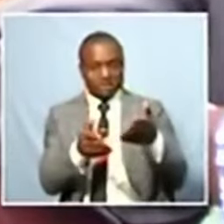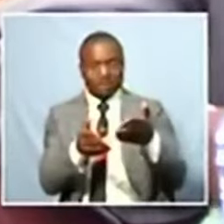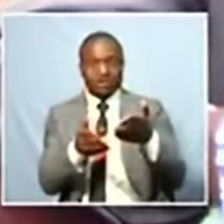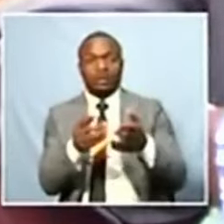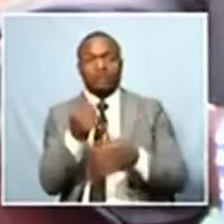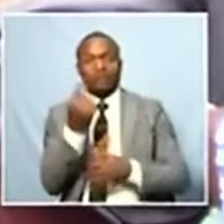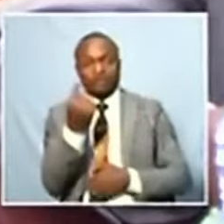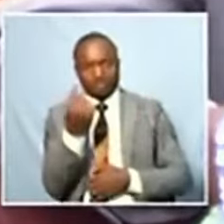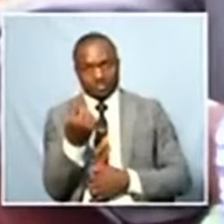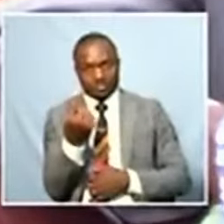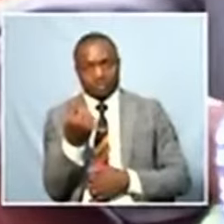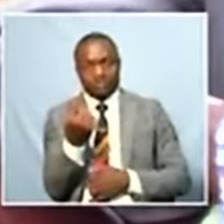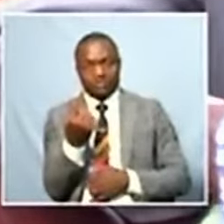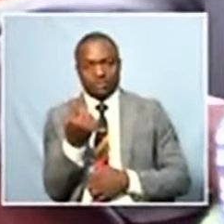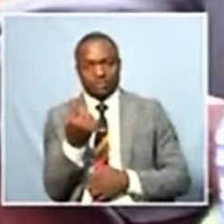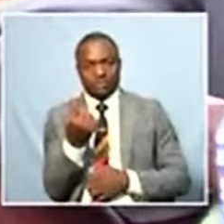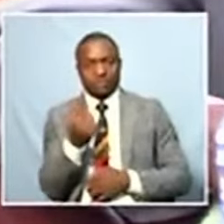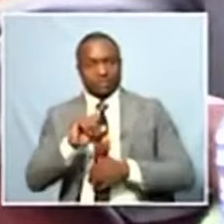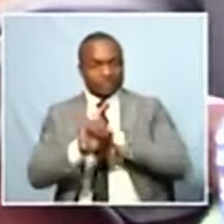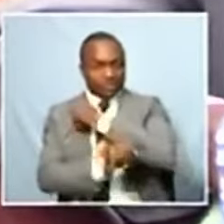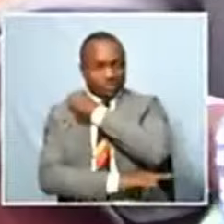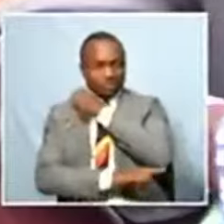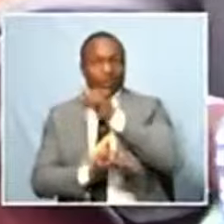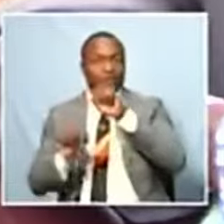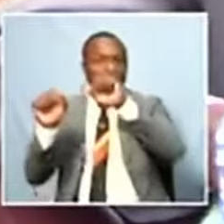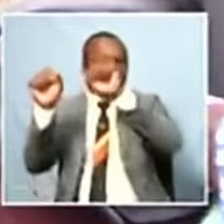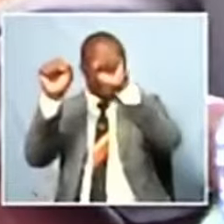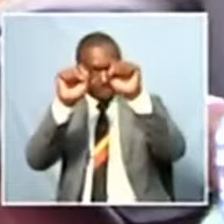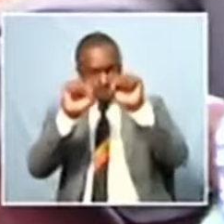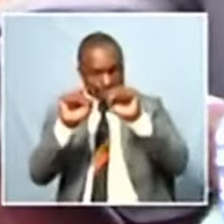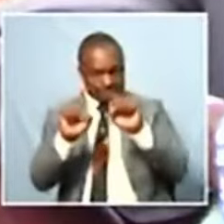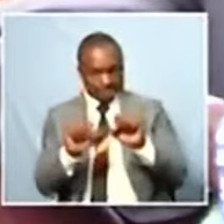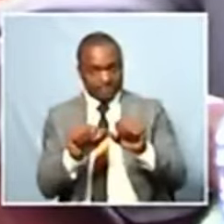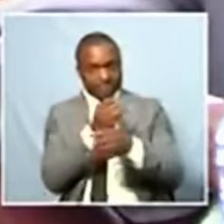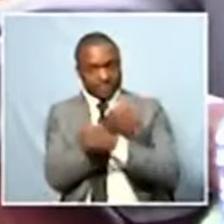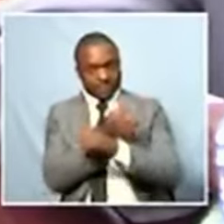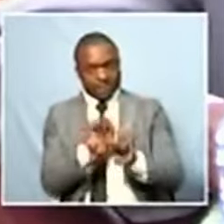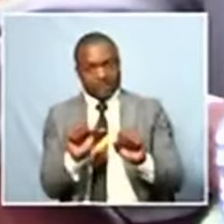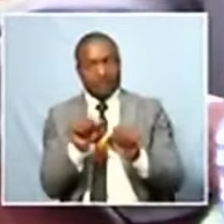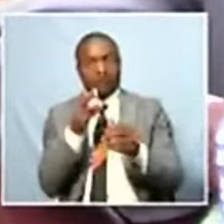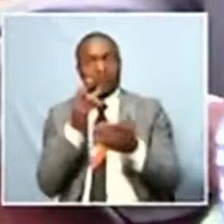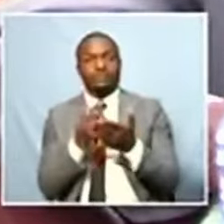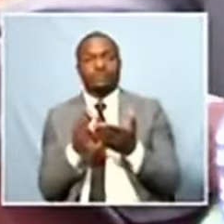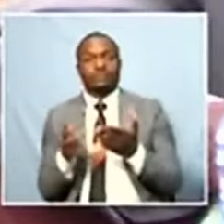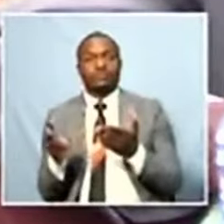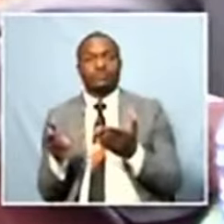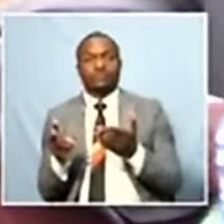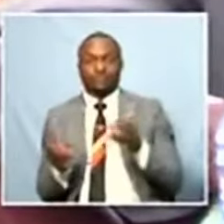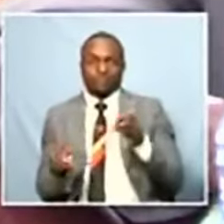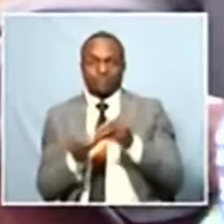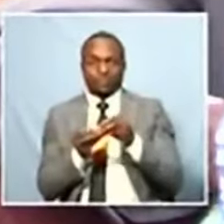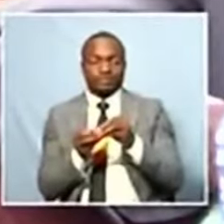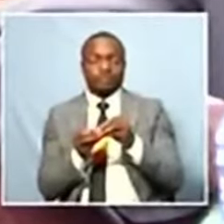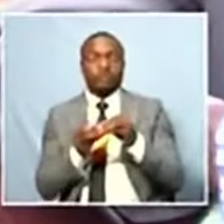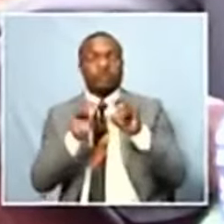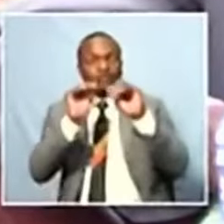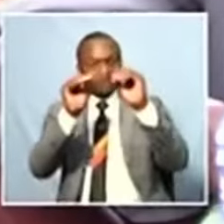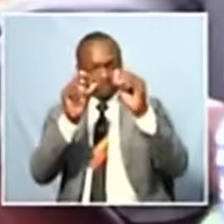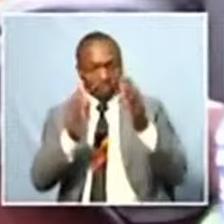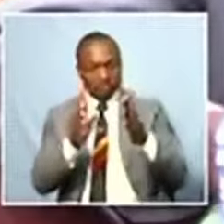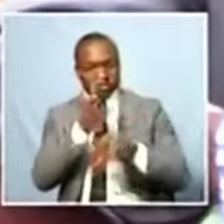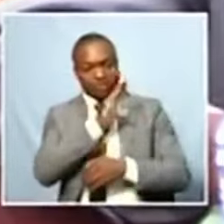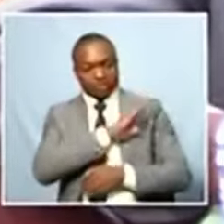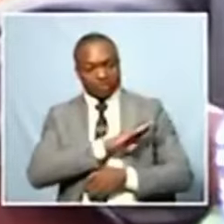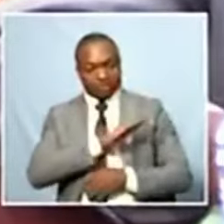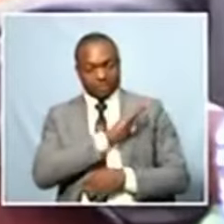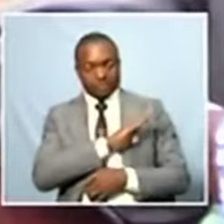single, streamlined disciplinary structure capable of addressing all the matters related to teacher conduct and